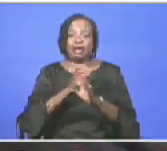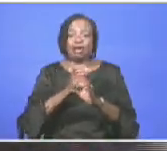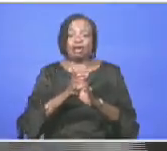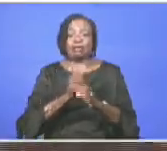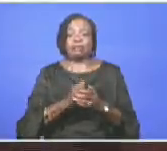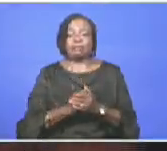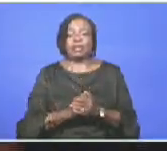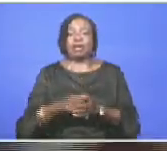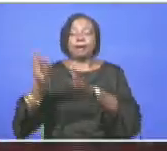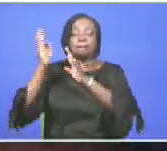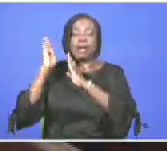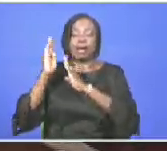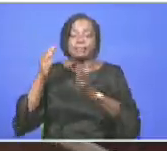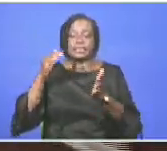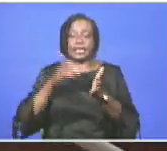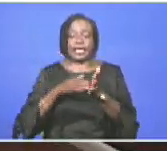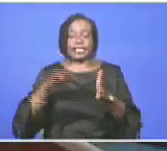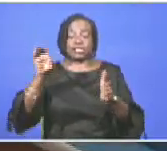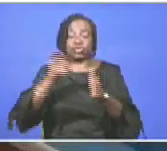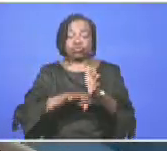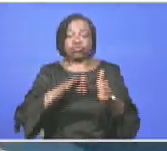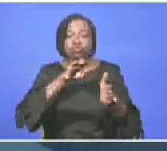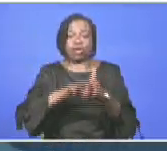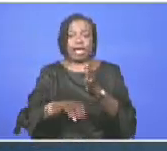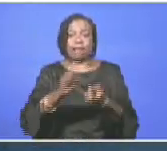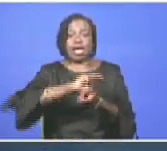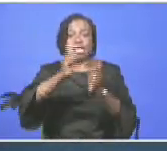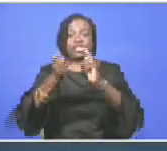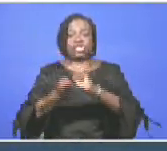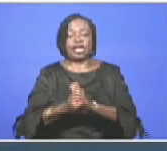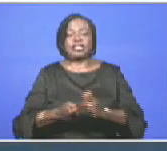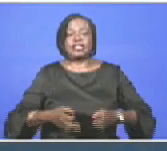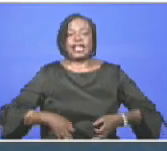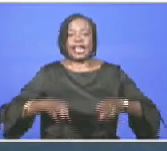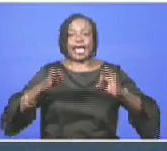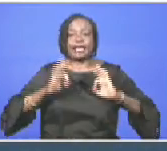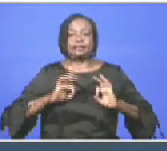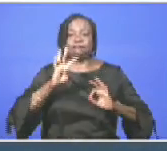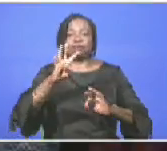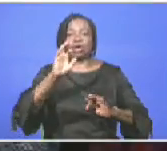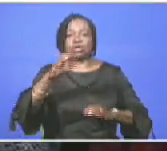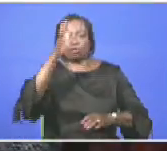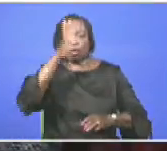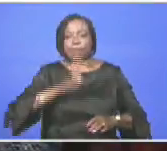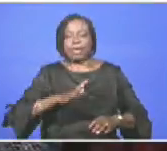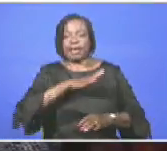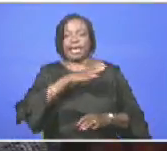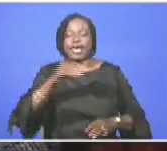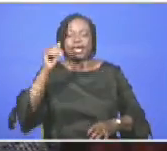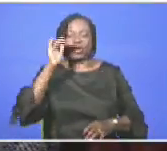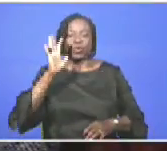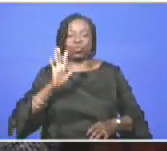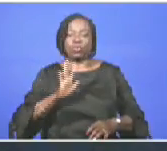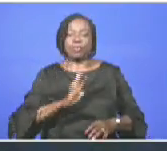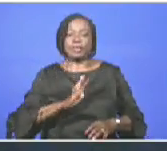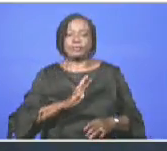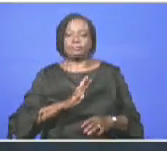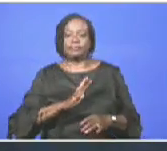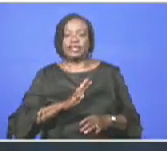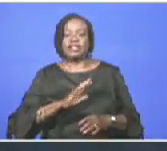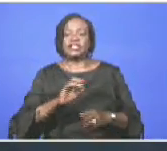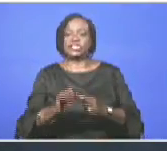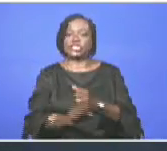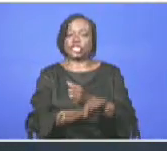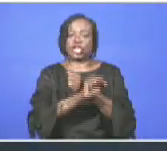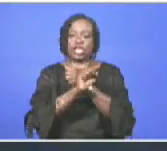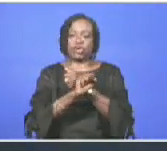Well, Bahamas Against Crime has changed the lives of over 400 men and women through its security officers training course.